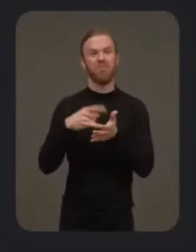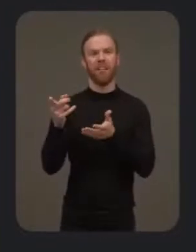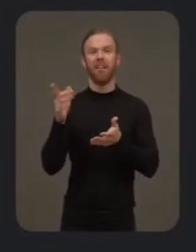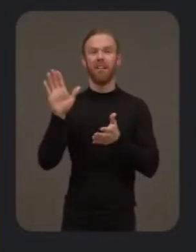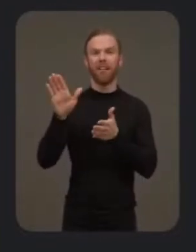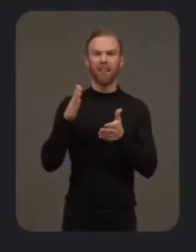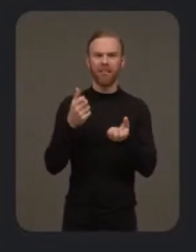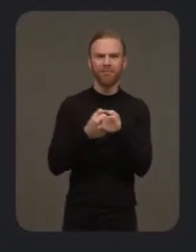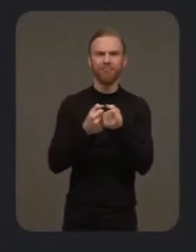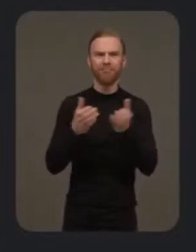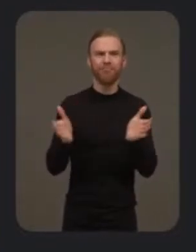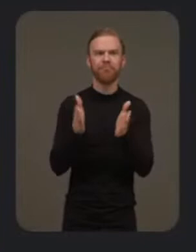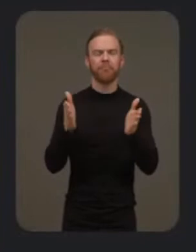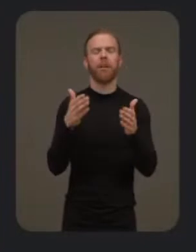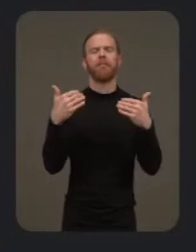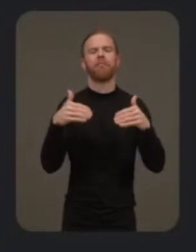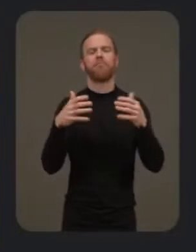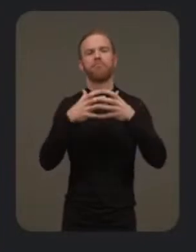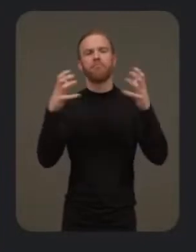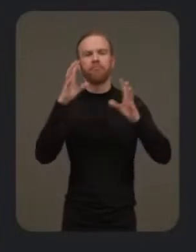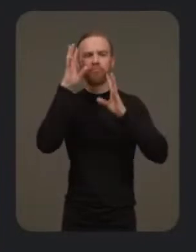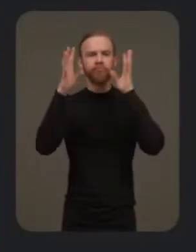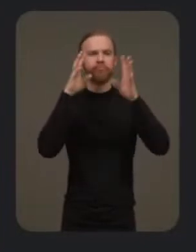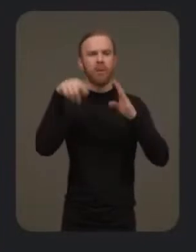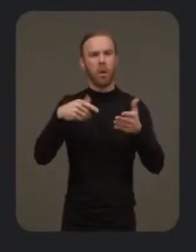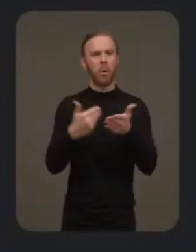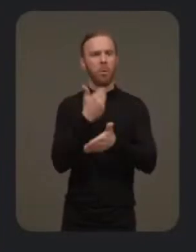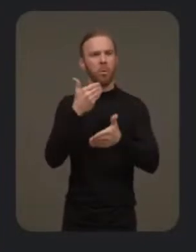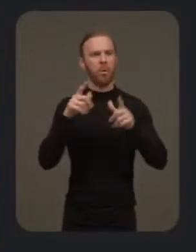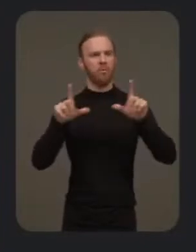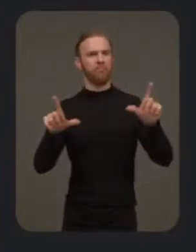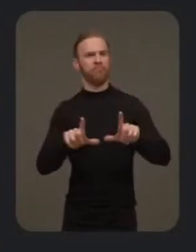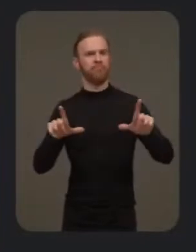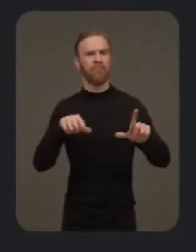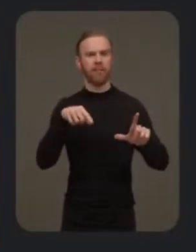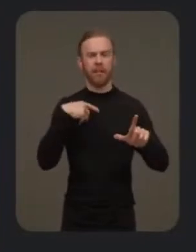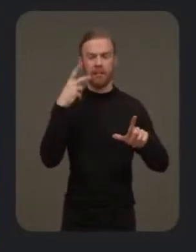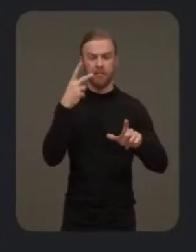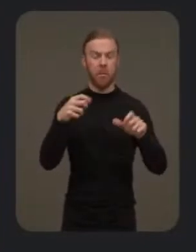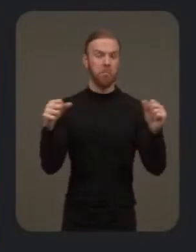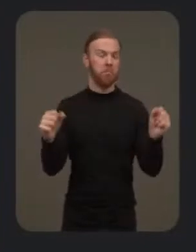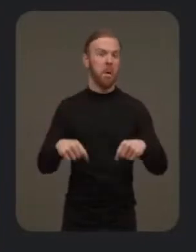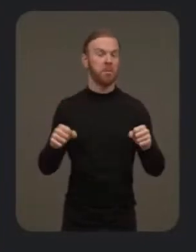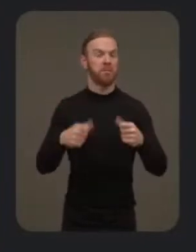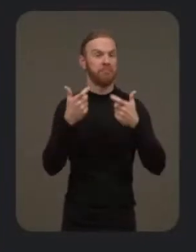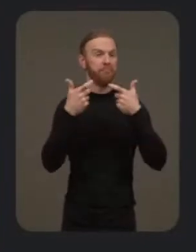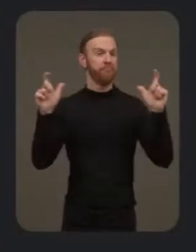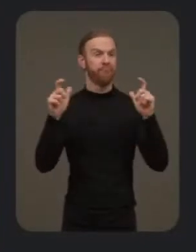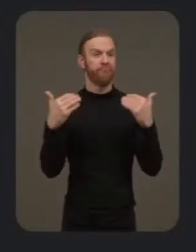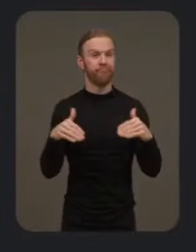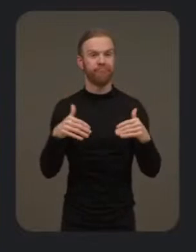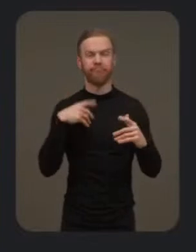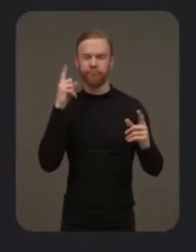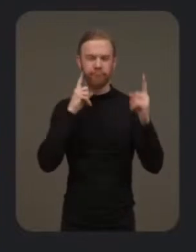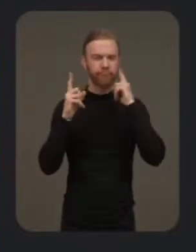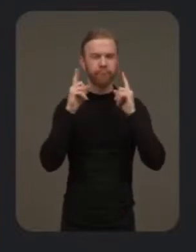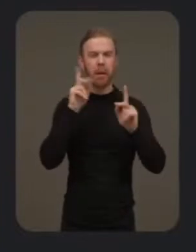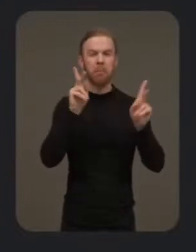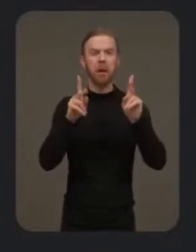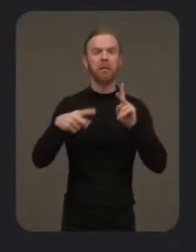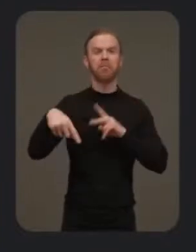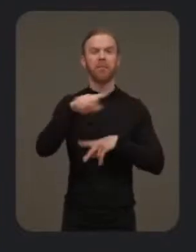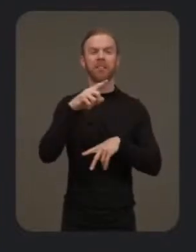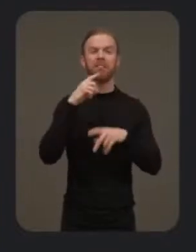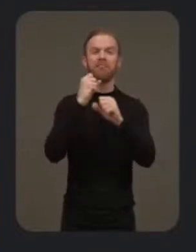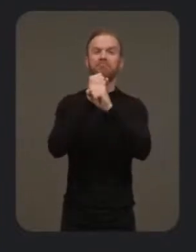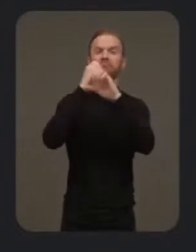much innovation in this new form factor, and we see tremendous potential here. We've heard from our users that the Dream